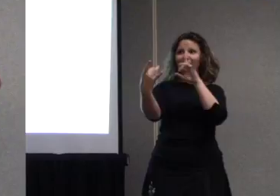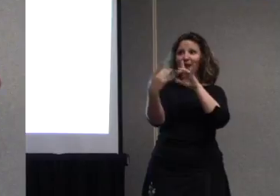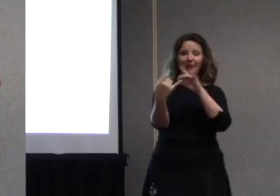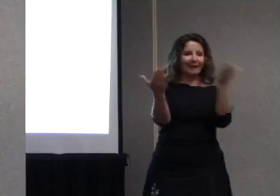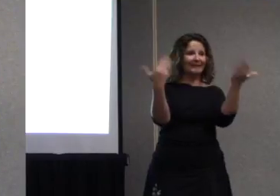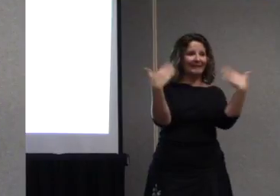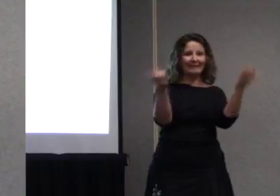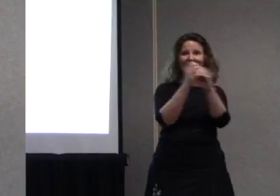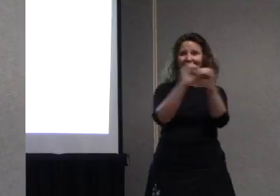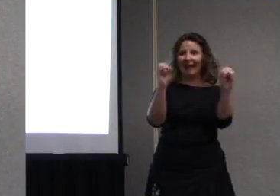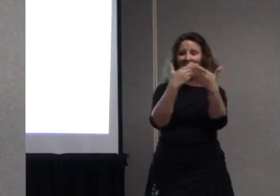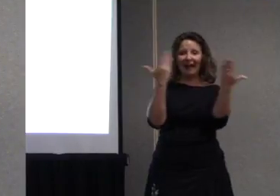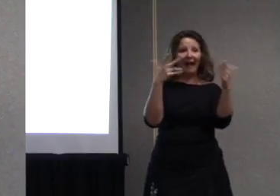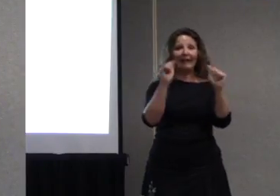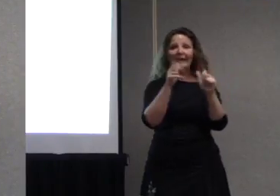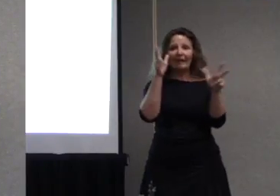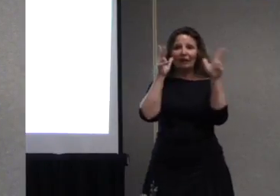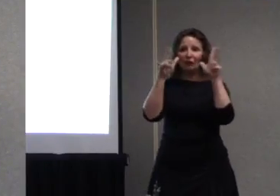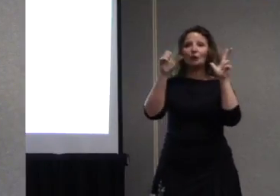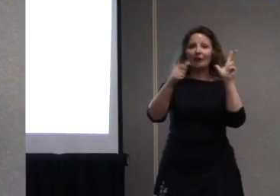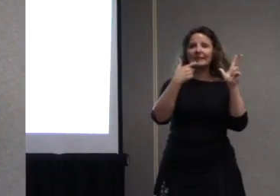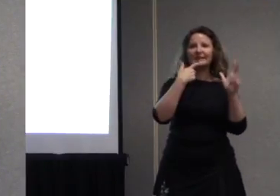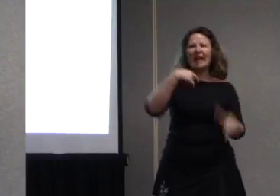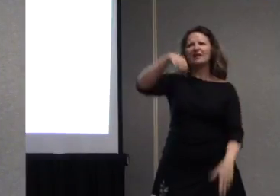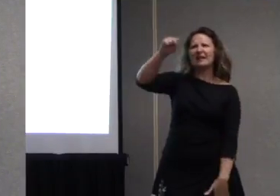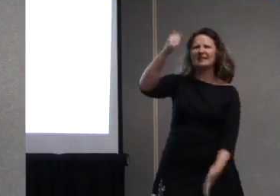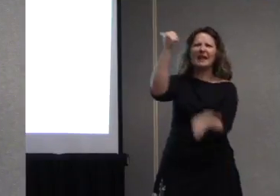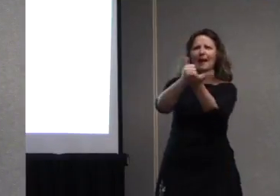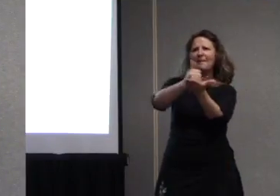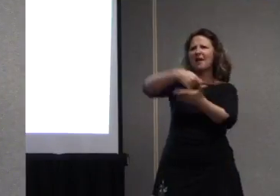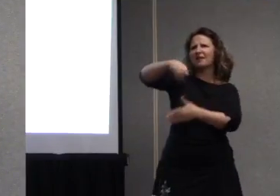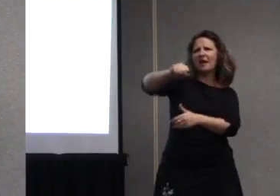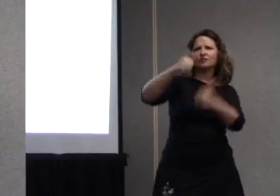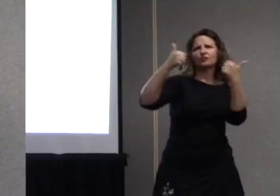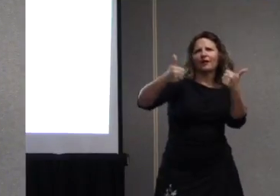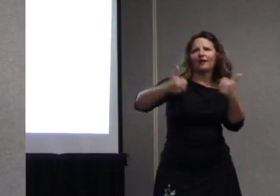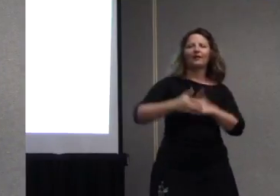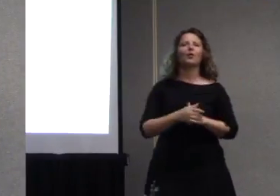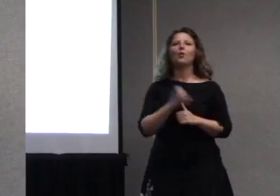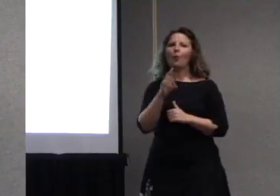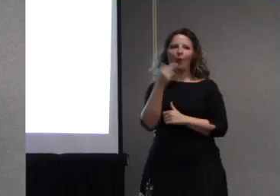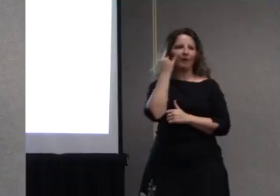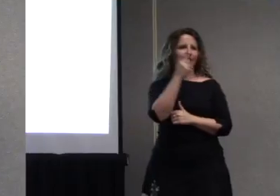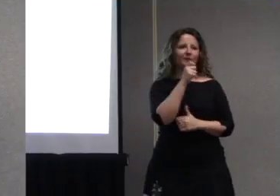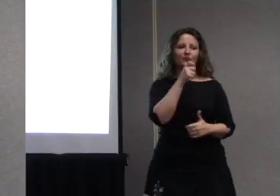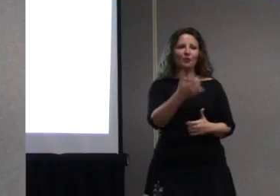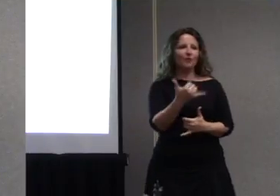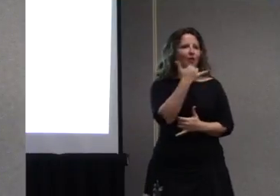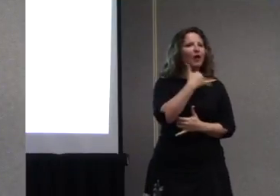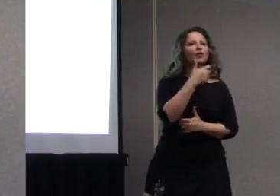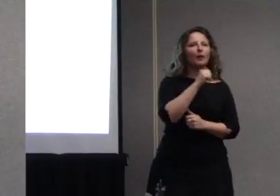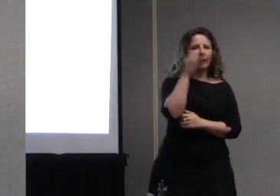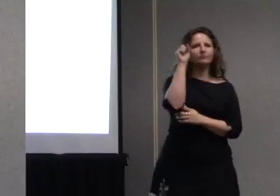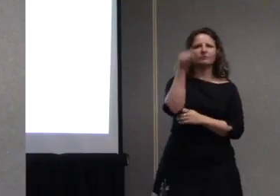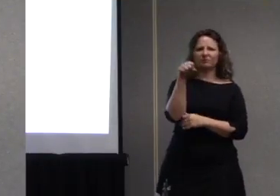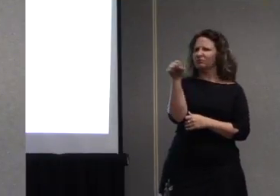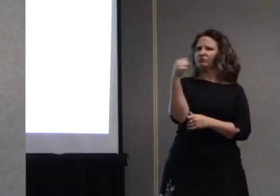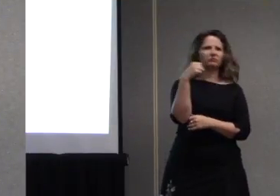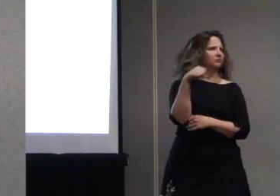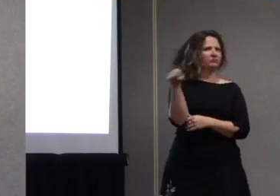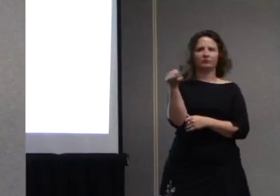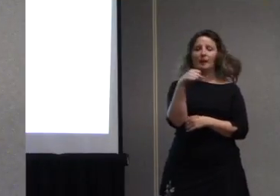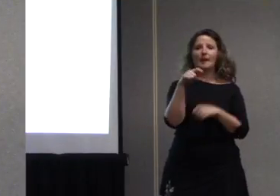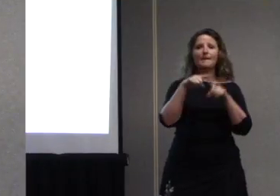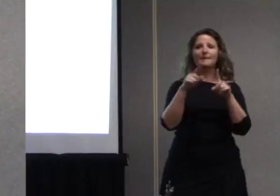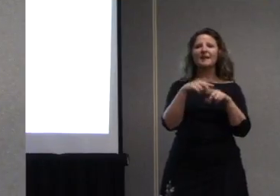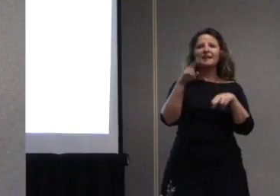Yes, no? I need some kind of feedback, folks. I can hear, so you can auditorily go, amen, yes, it's good. Or if that's not it, you